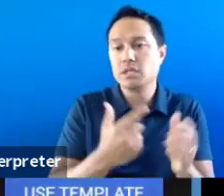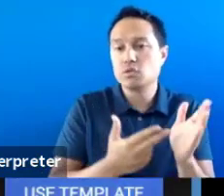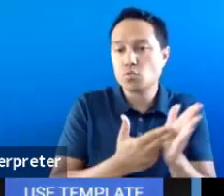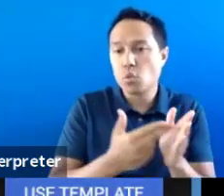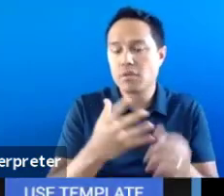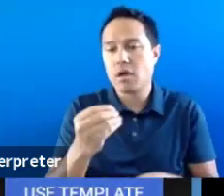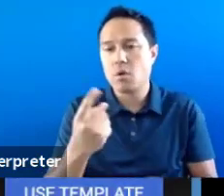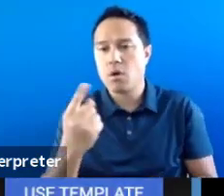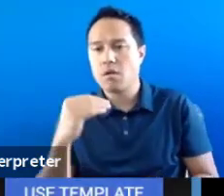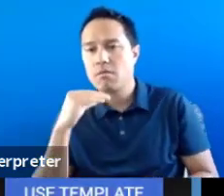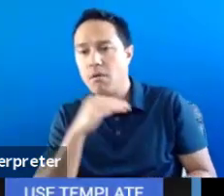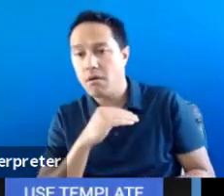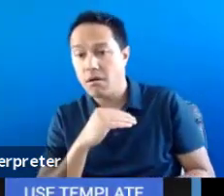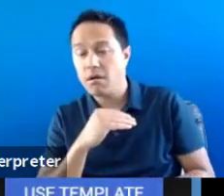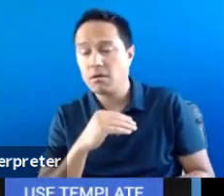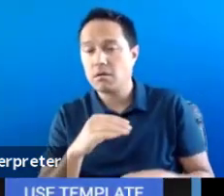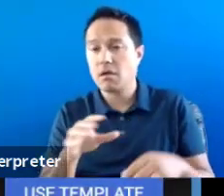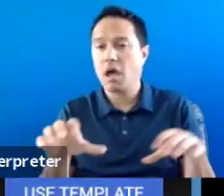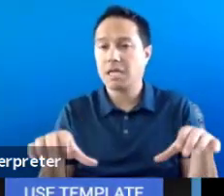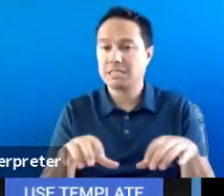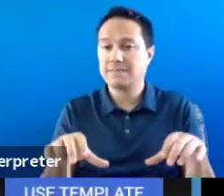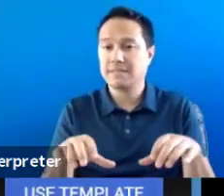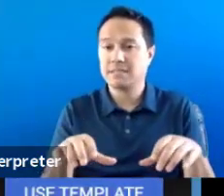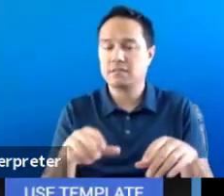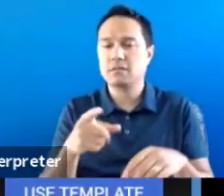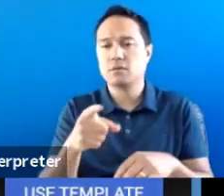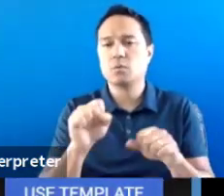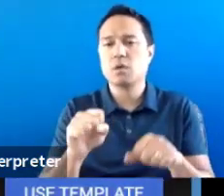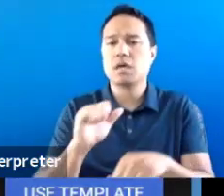activity, you could set the